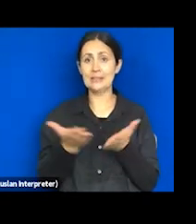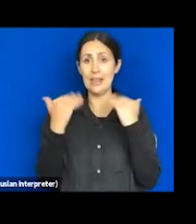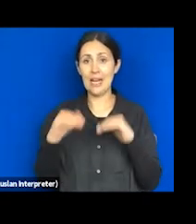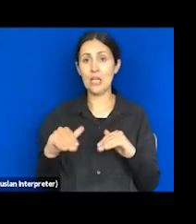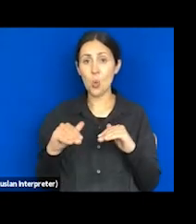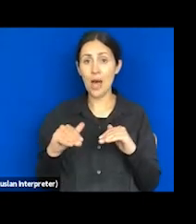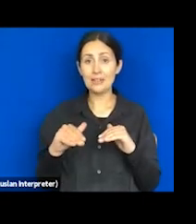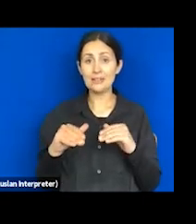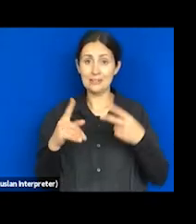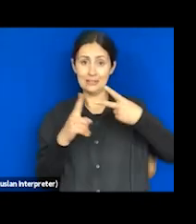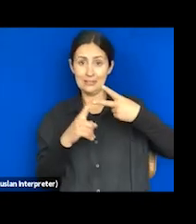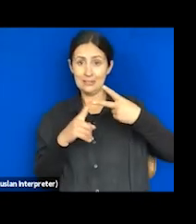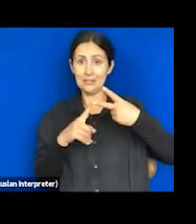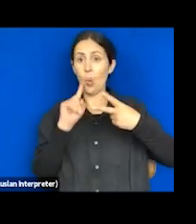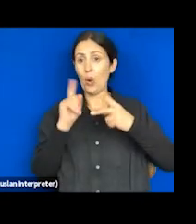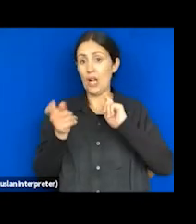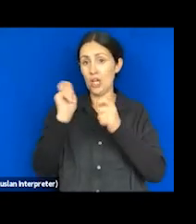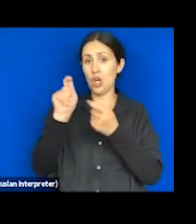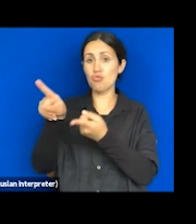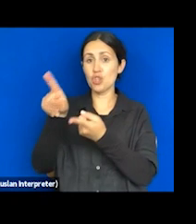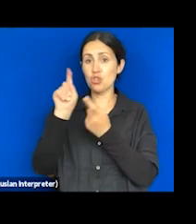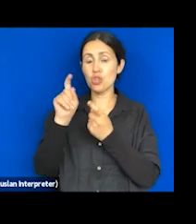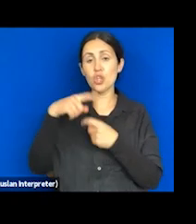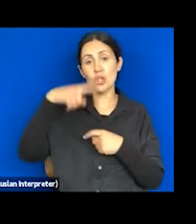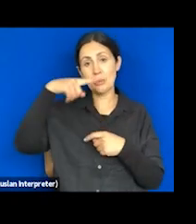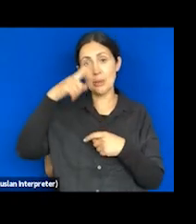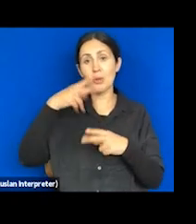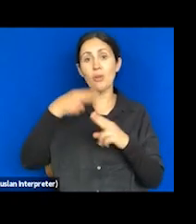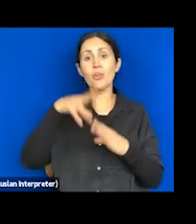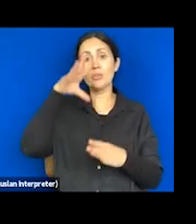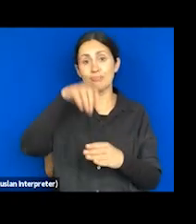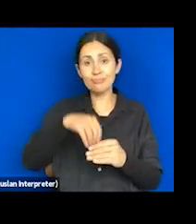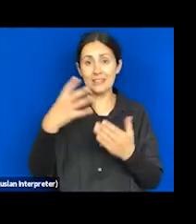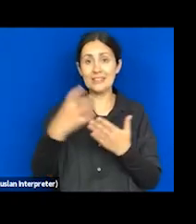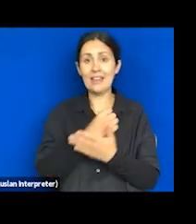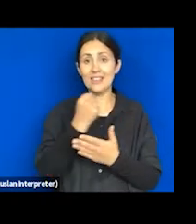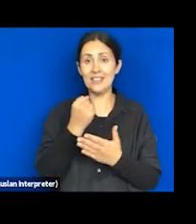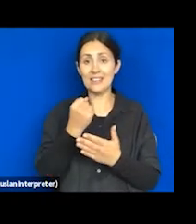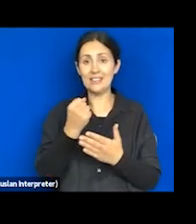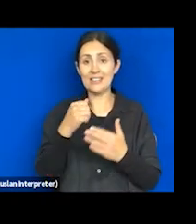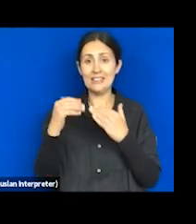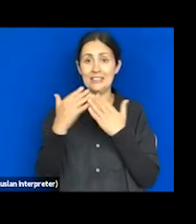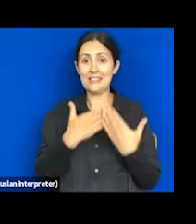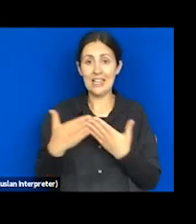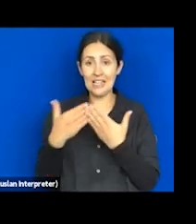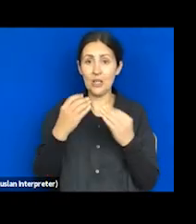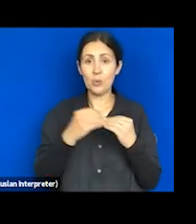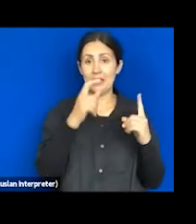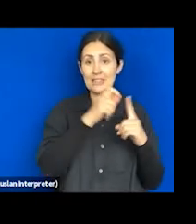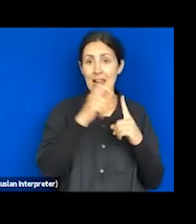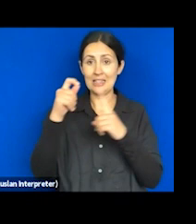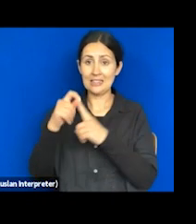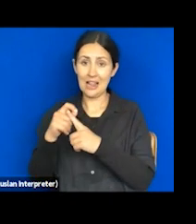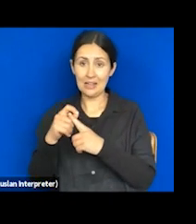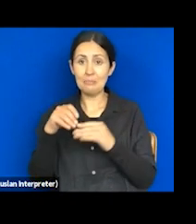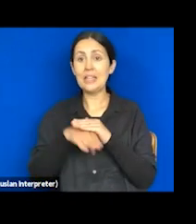are just about to start recruiting, or have started recruiting, for a safety feasibility study of psilocybin psychotherapy in